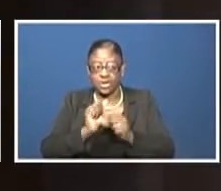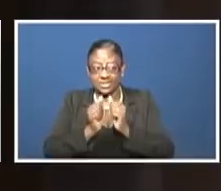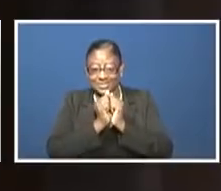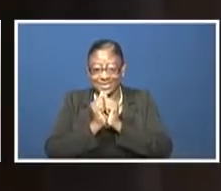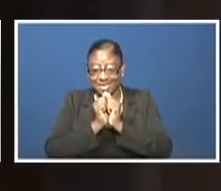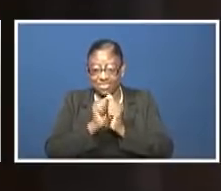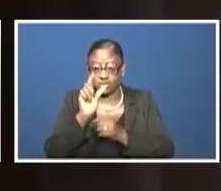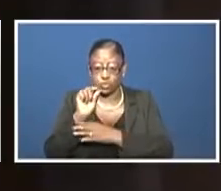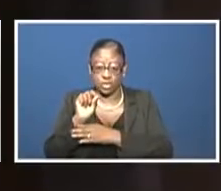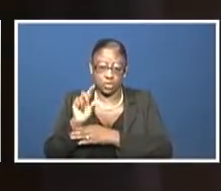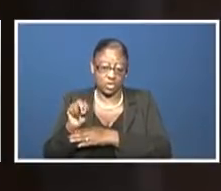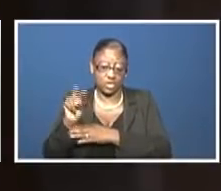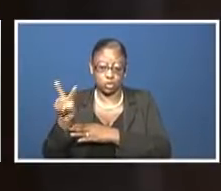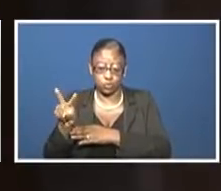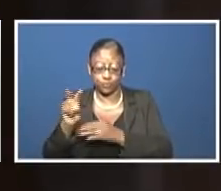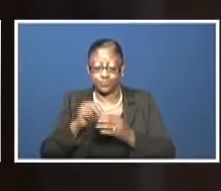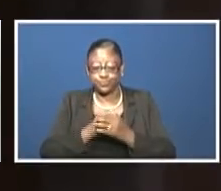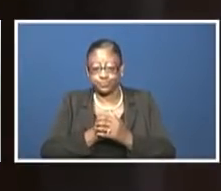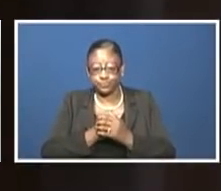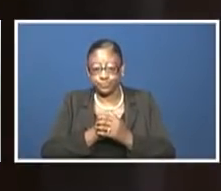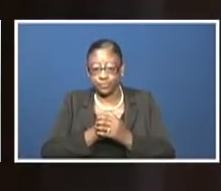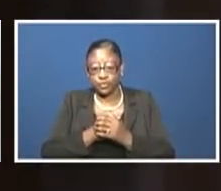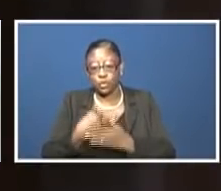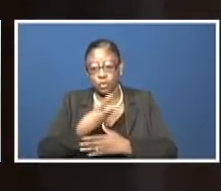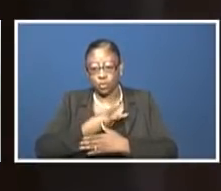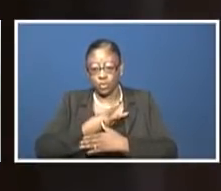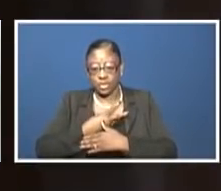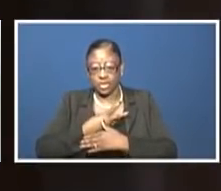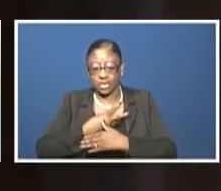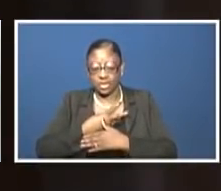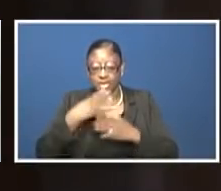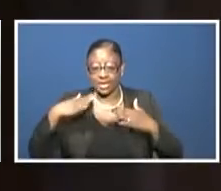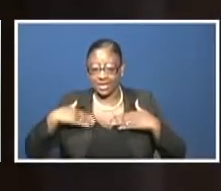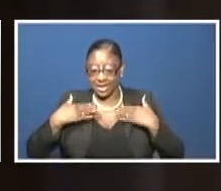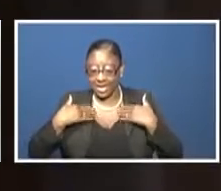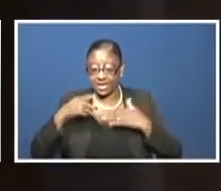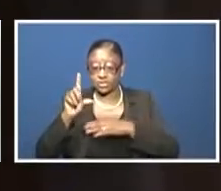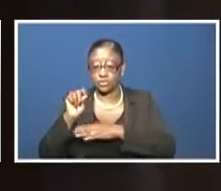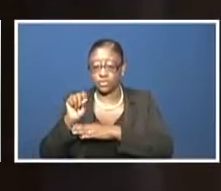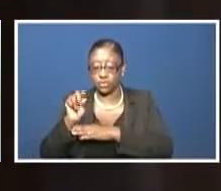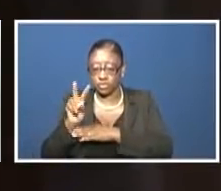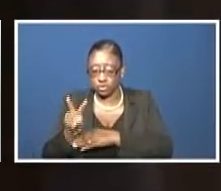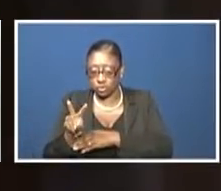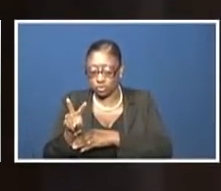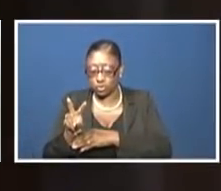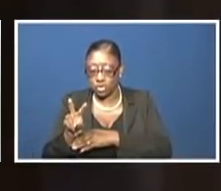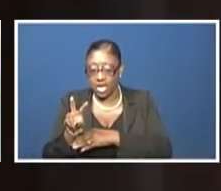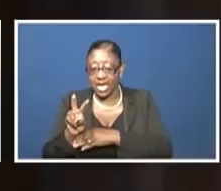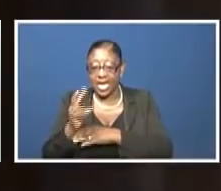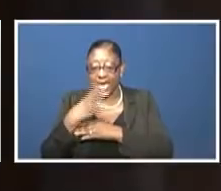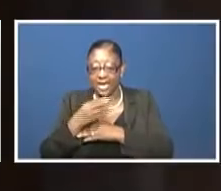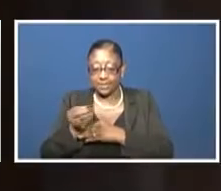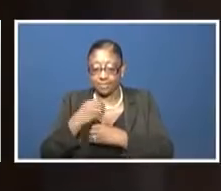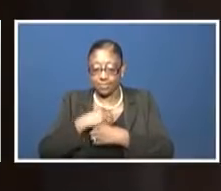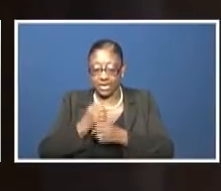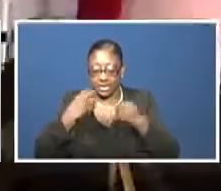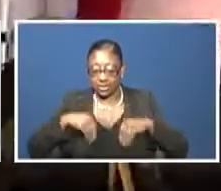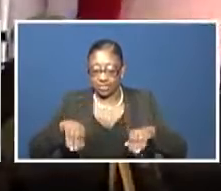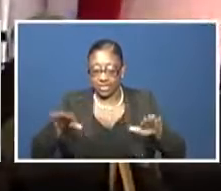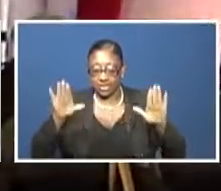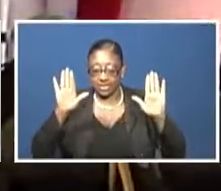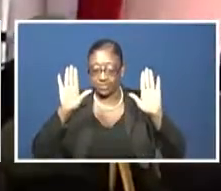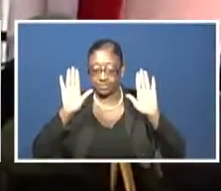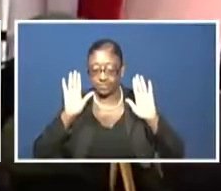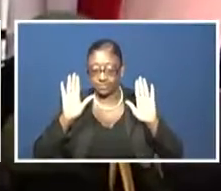now for 2022. And we also need clarity in 2022 on the Glasgow commitment to double adaptation